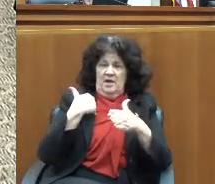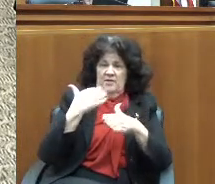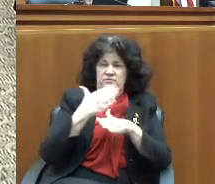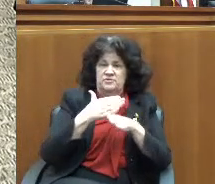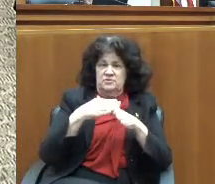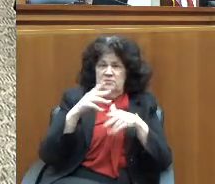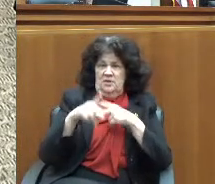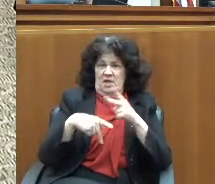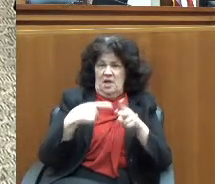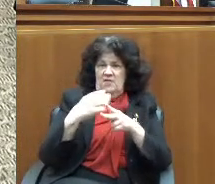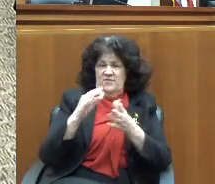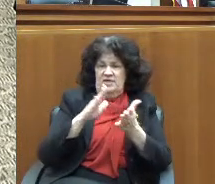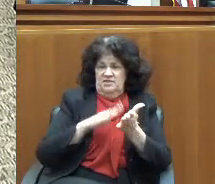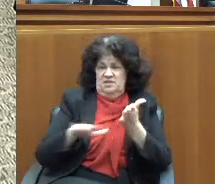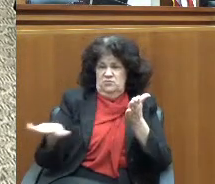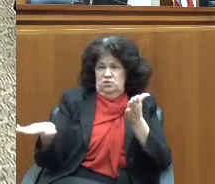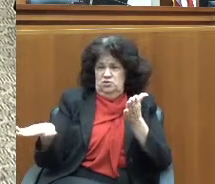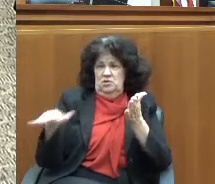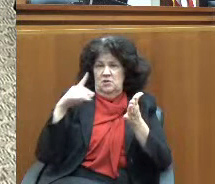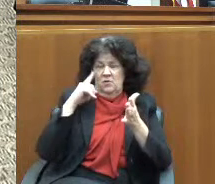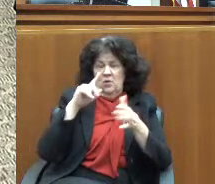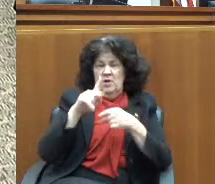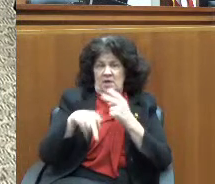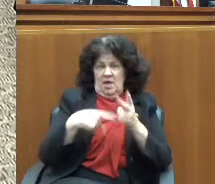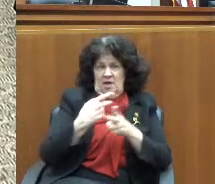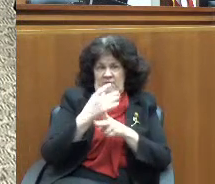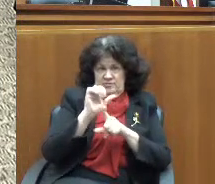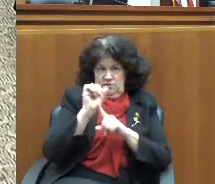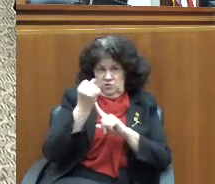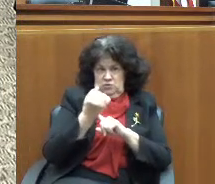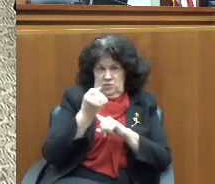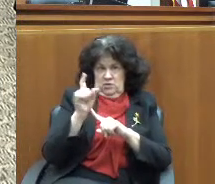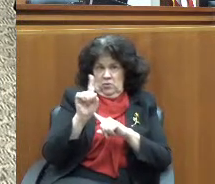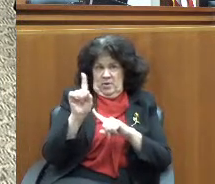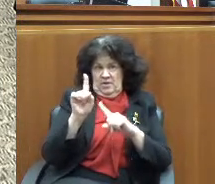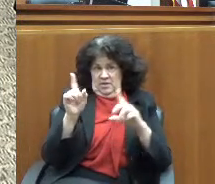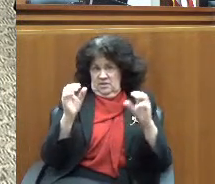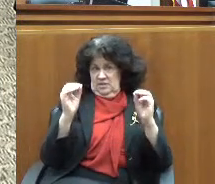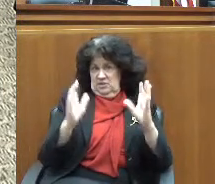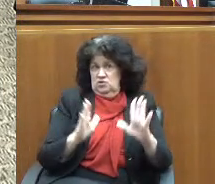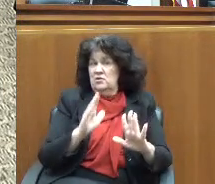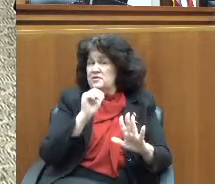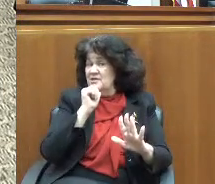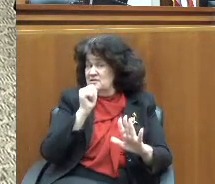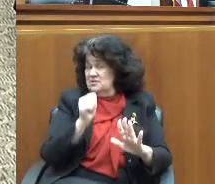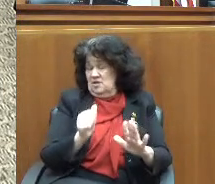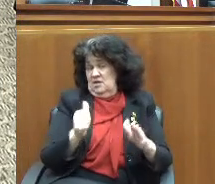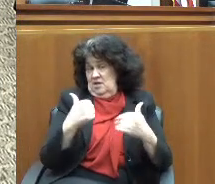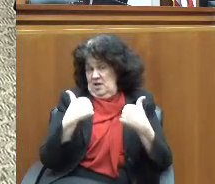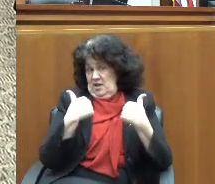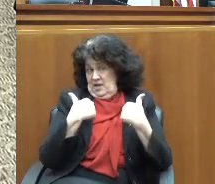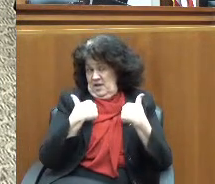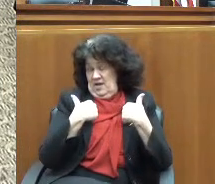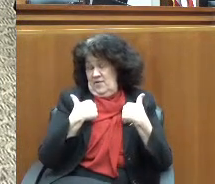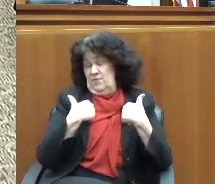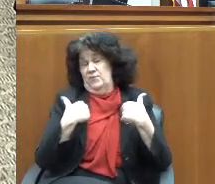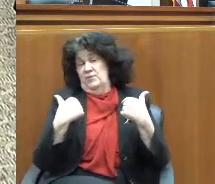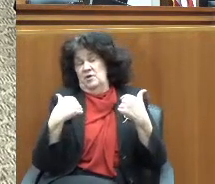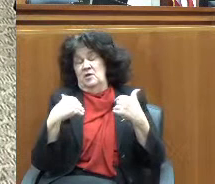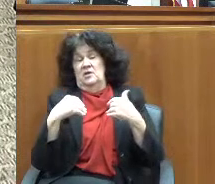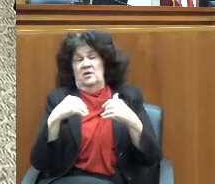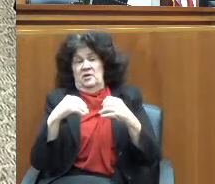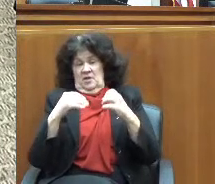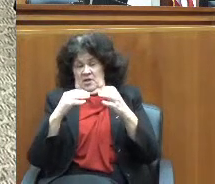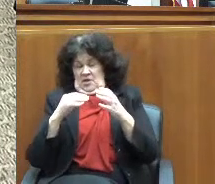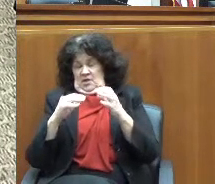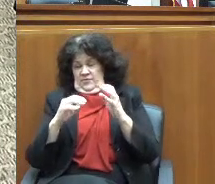of exemption for those types of situations where an educator does not have the 3 effective evaluations